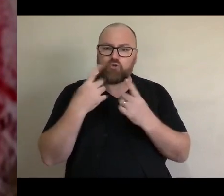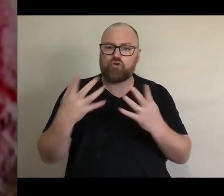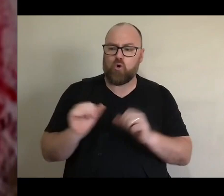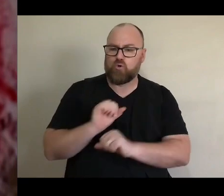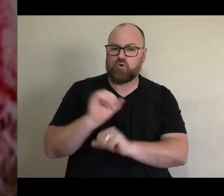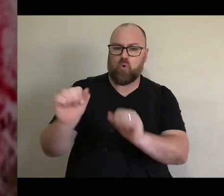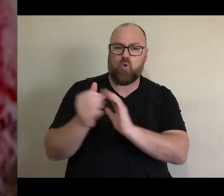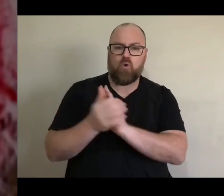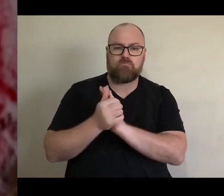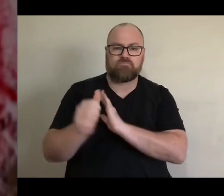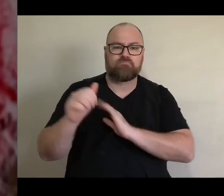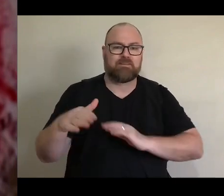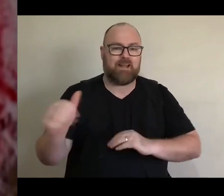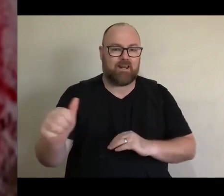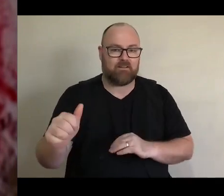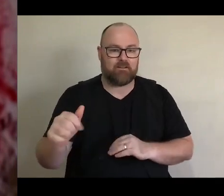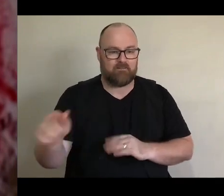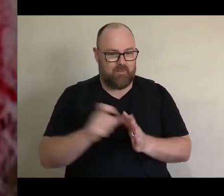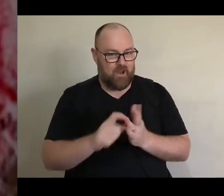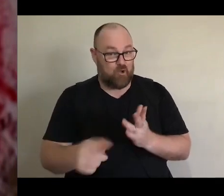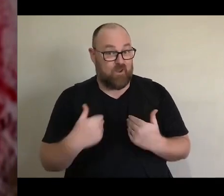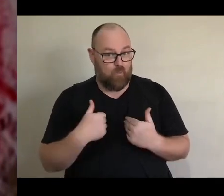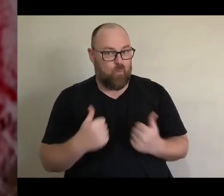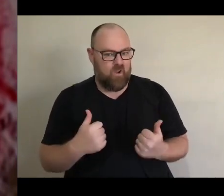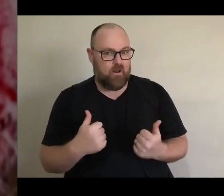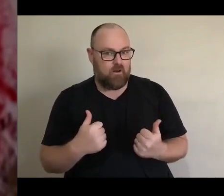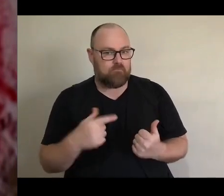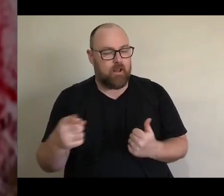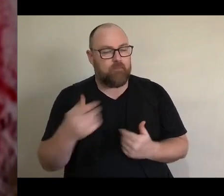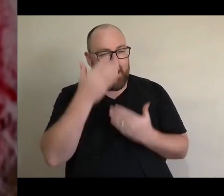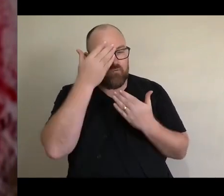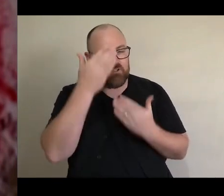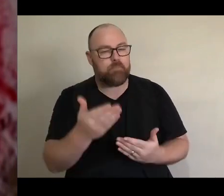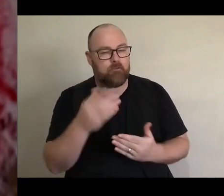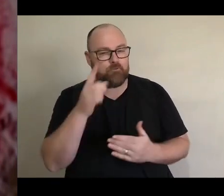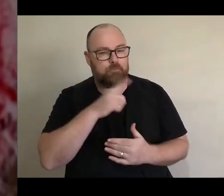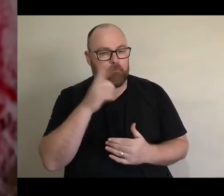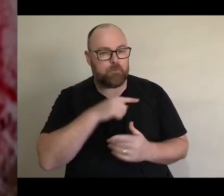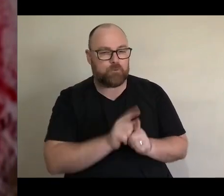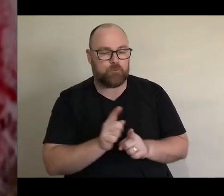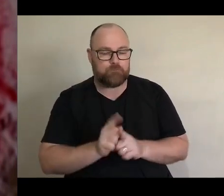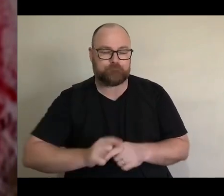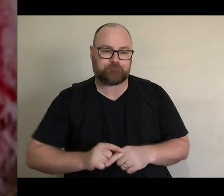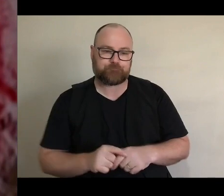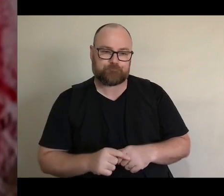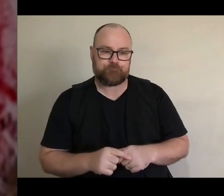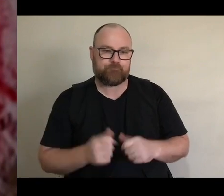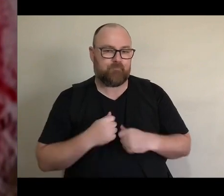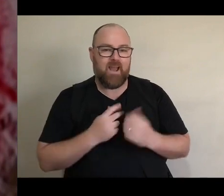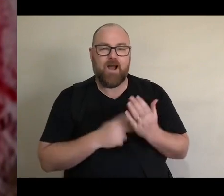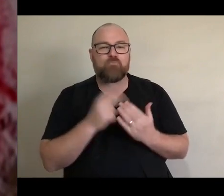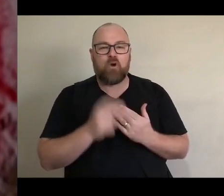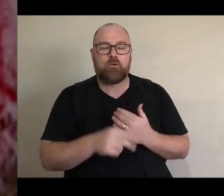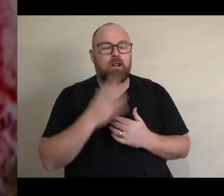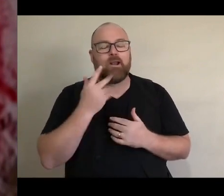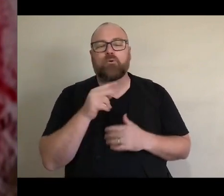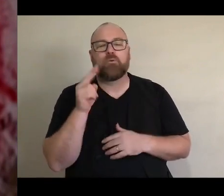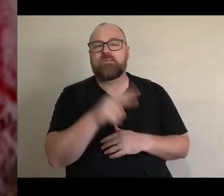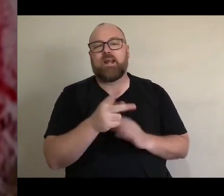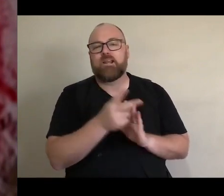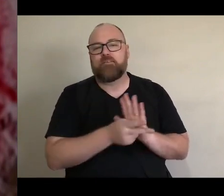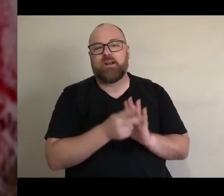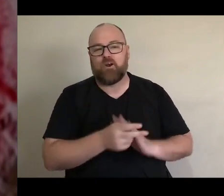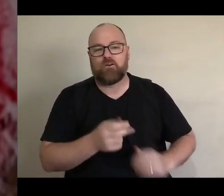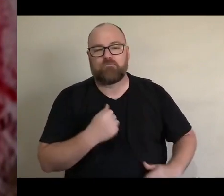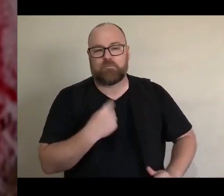that very well on country and they are respectful. And the program, you'll see the video anyway. You'll probably see me being silly on there.